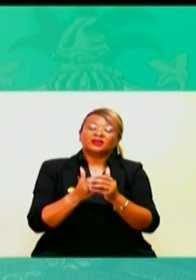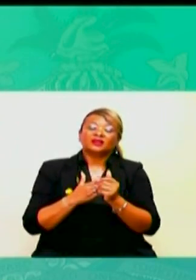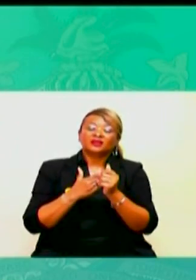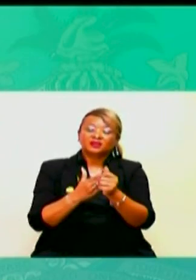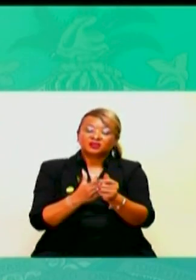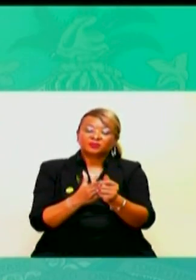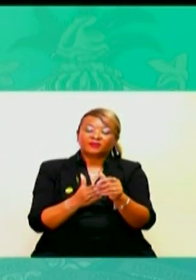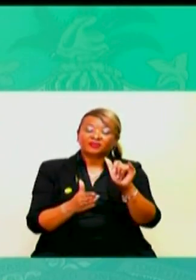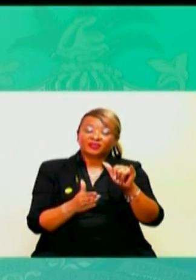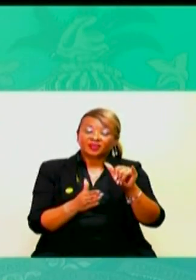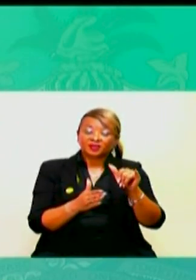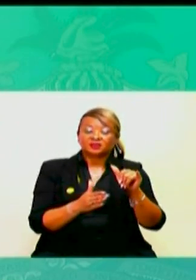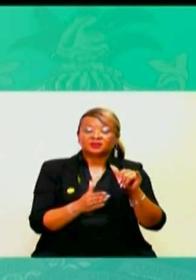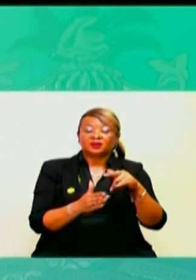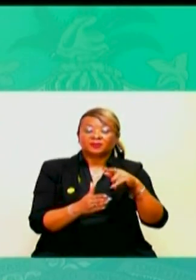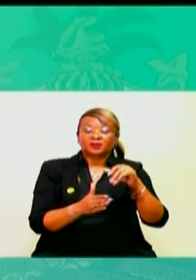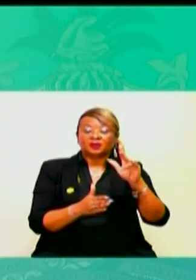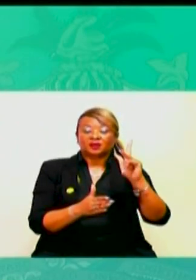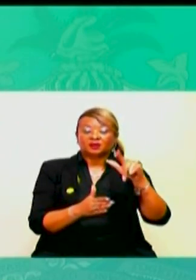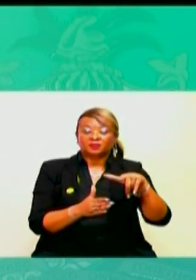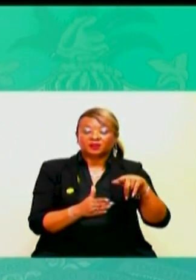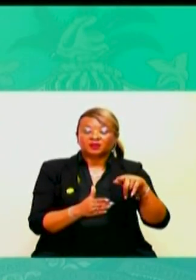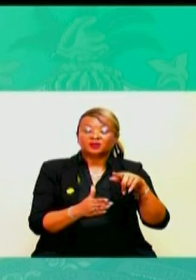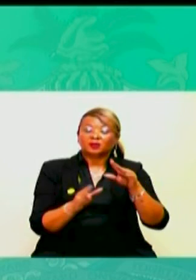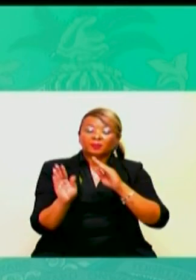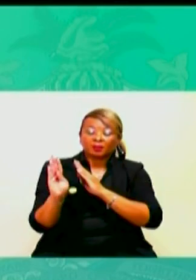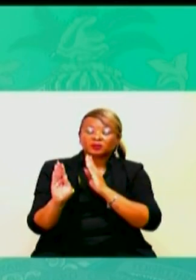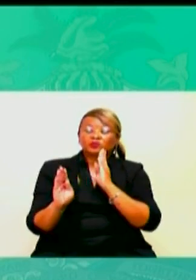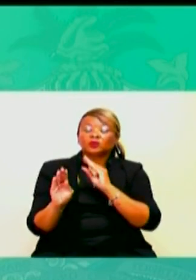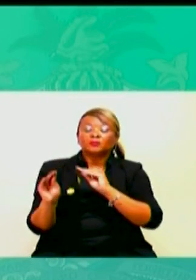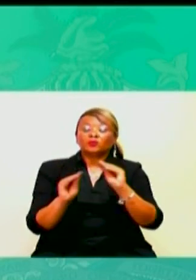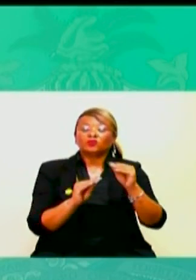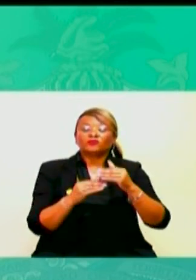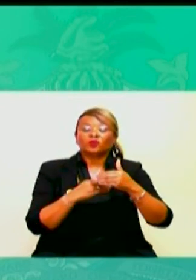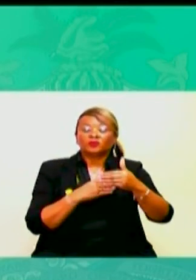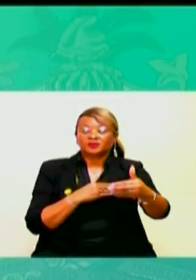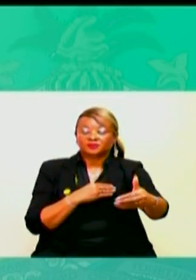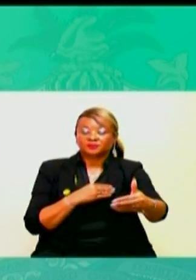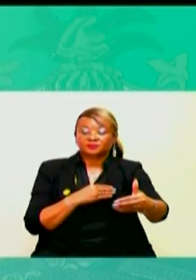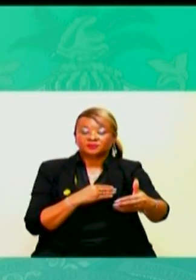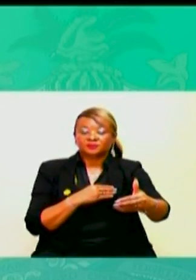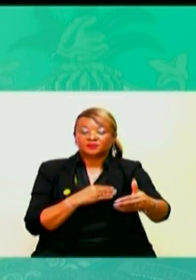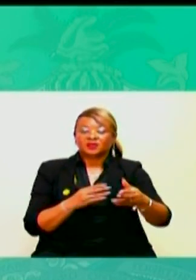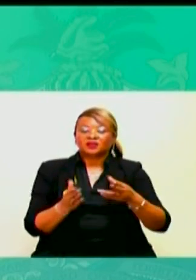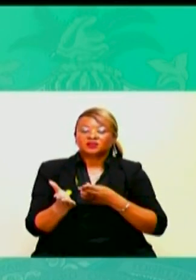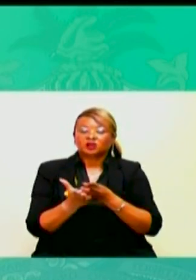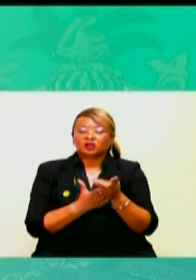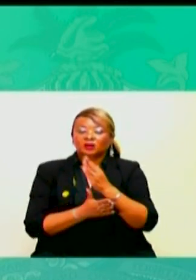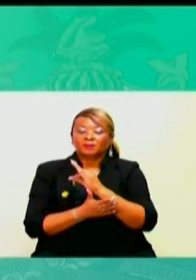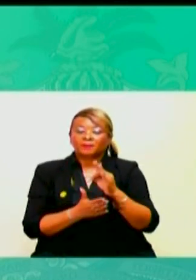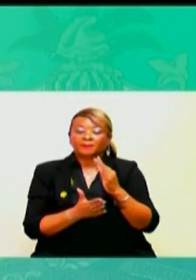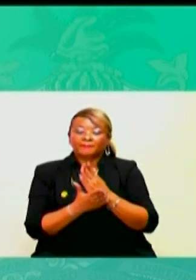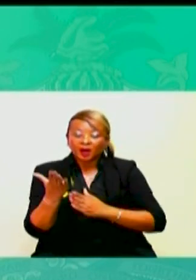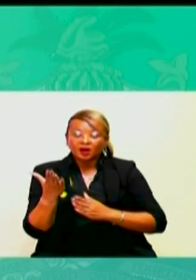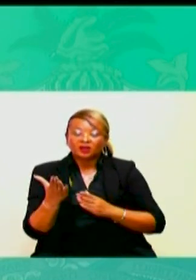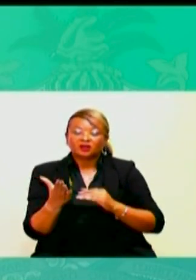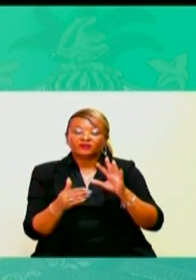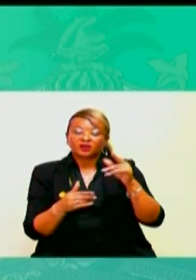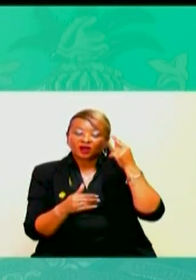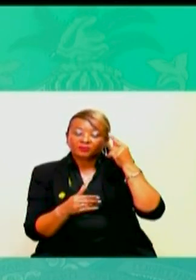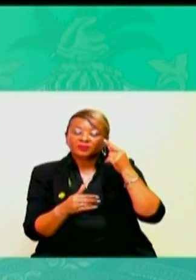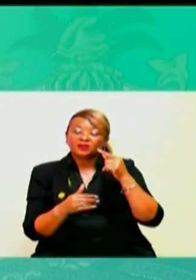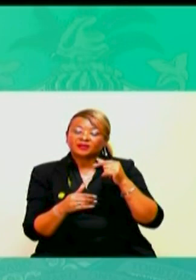party, the Bahamas will move forward. It is certainly an honor to be a part of a government that is